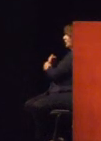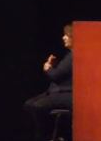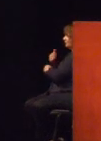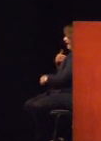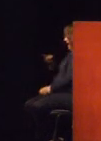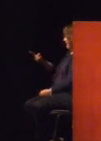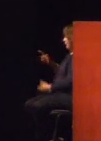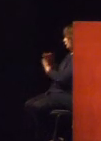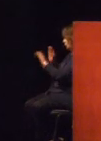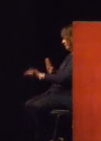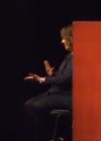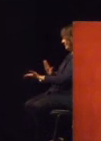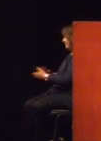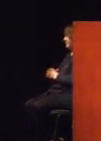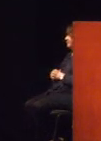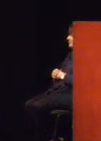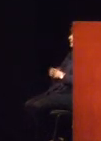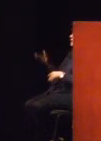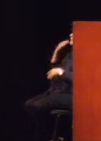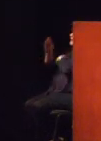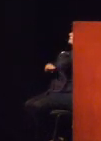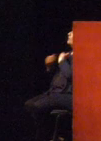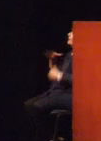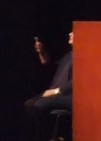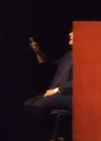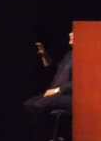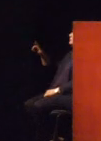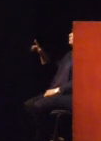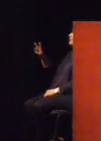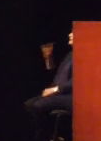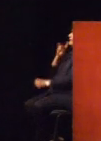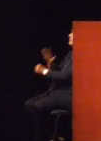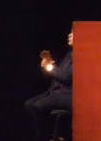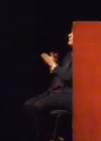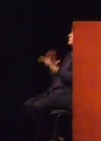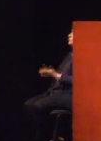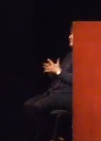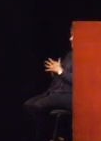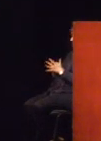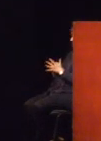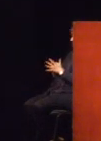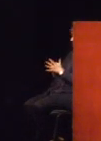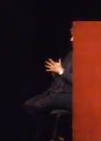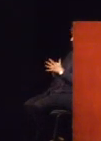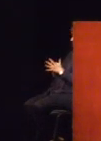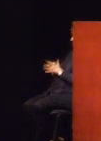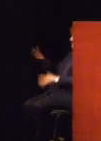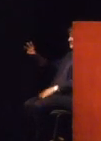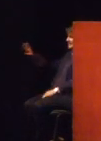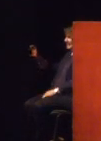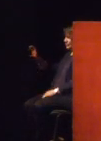have. And last fall, we had 927 promise students begin. 600 of